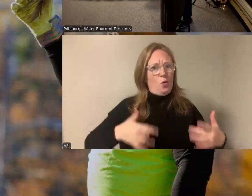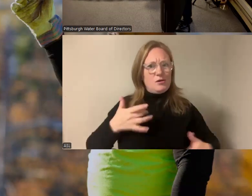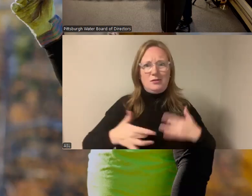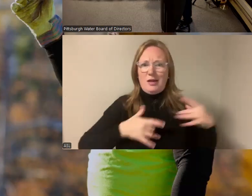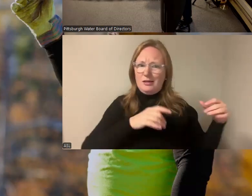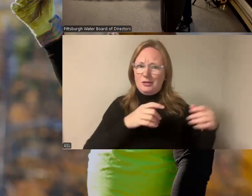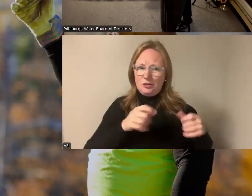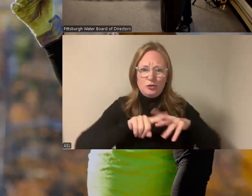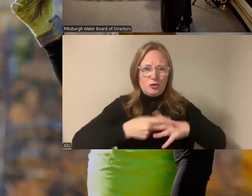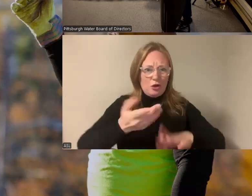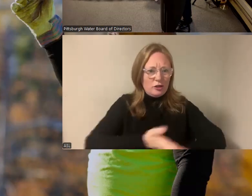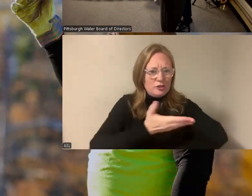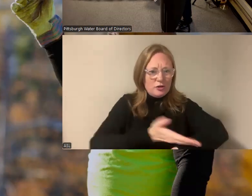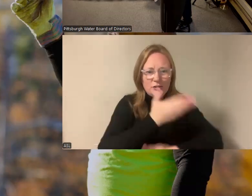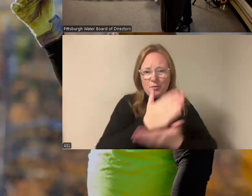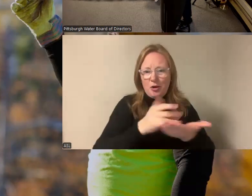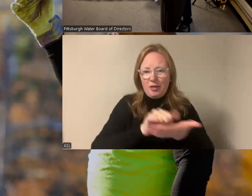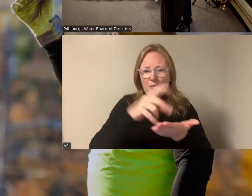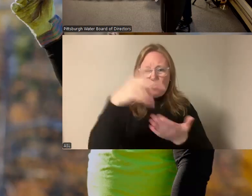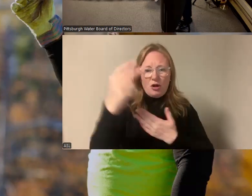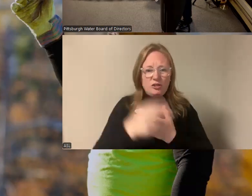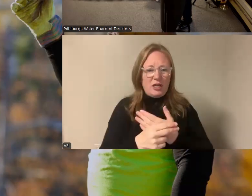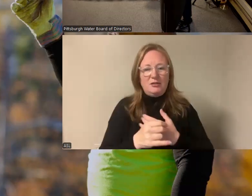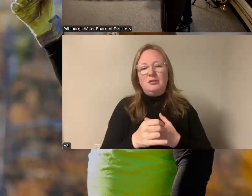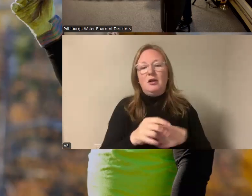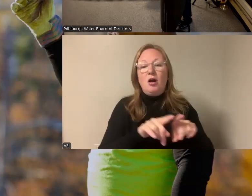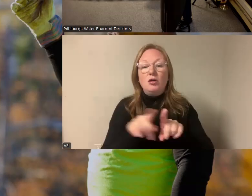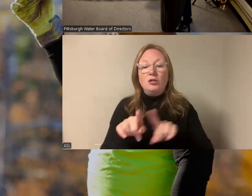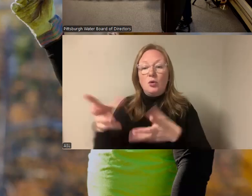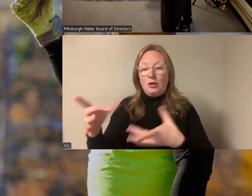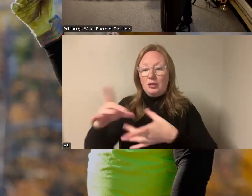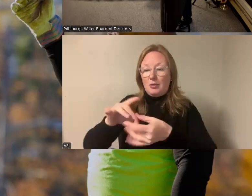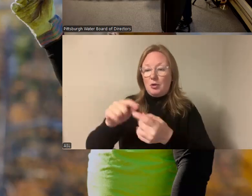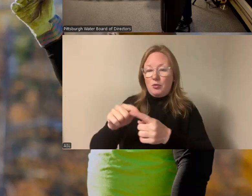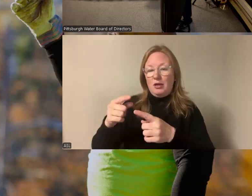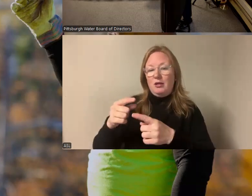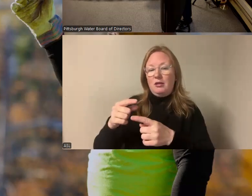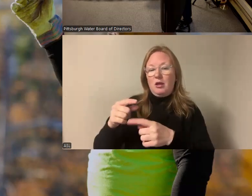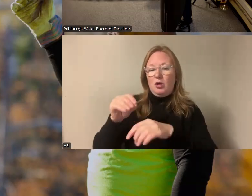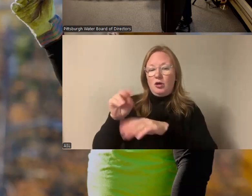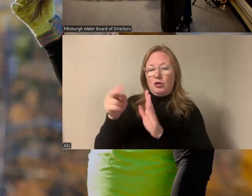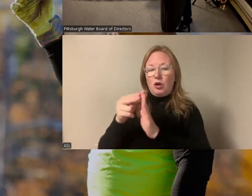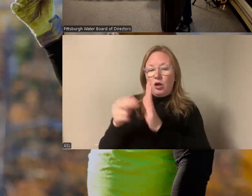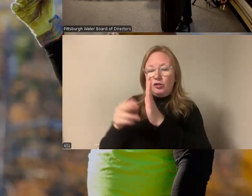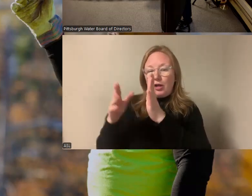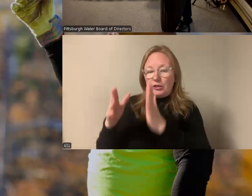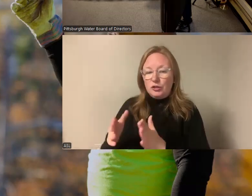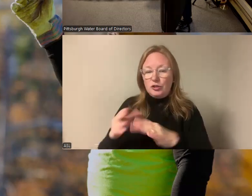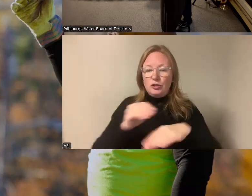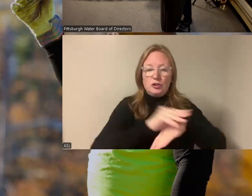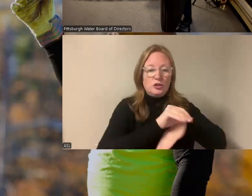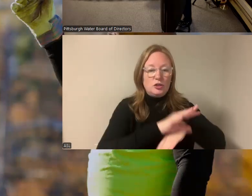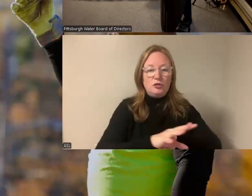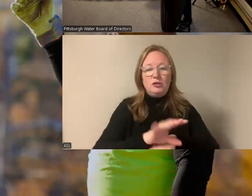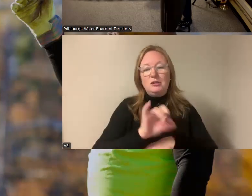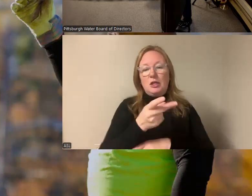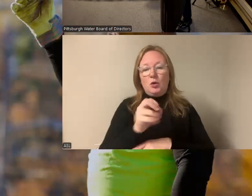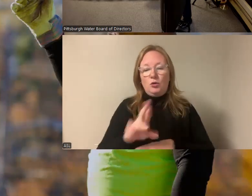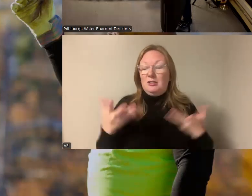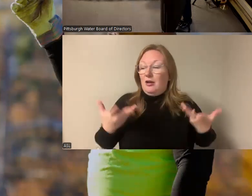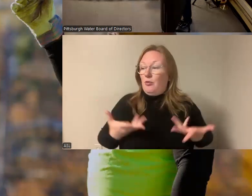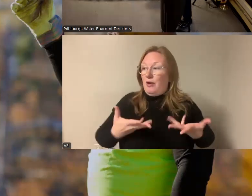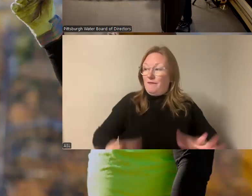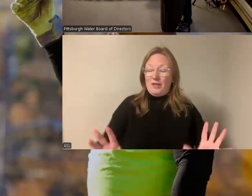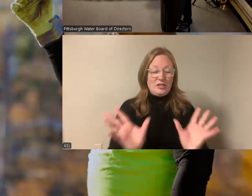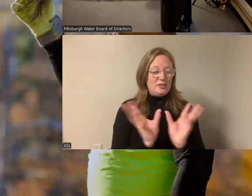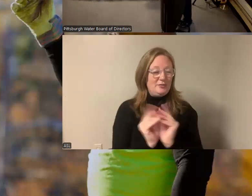the construction phase of the project in collaboration with our contractors, consultants, and stakeholders. All meetings that have been conducted to date